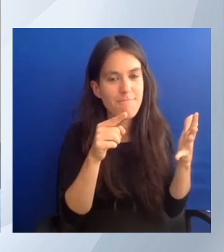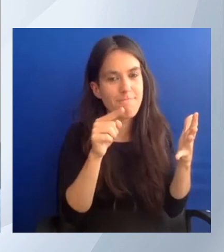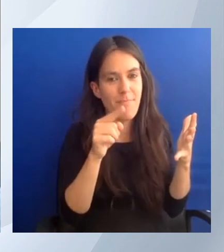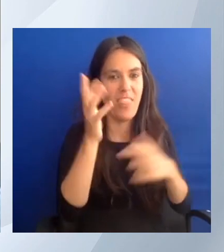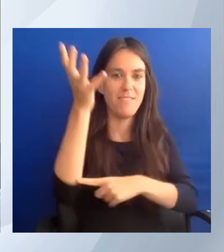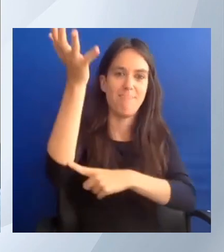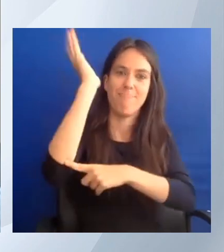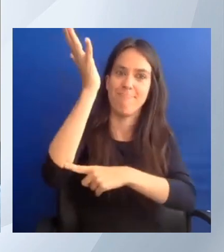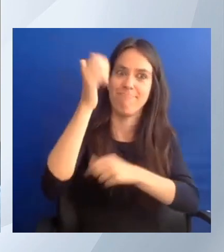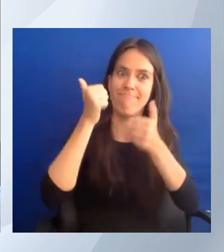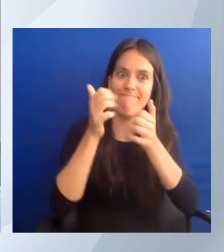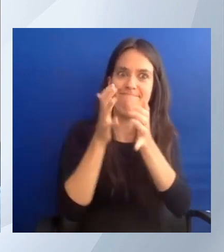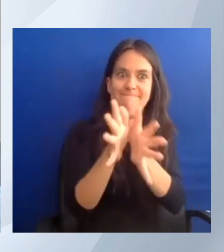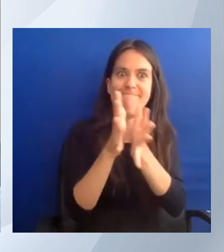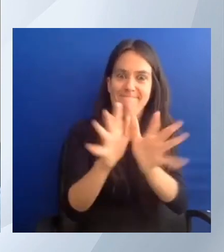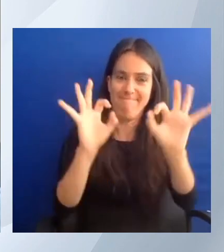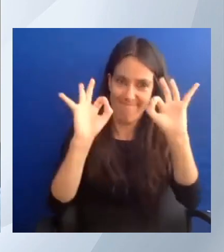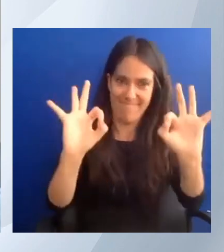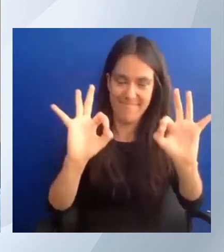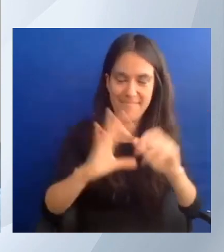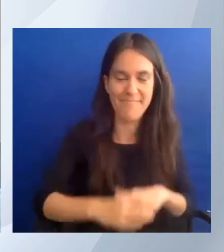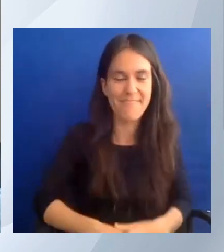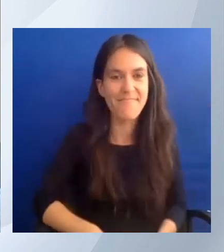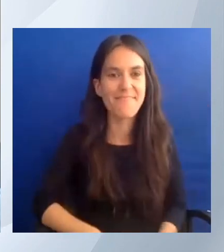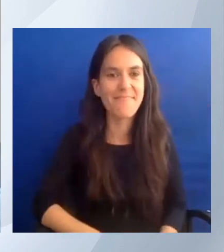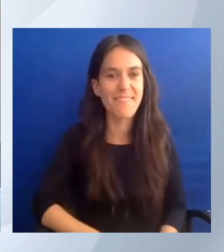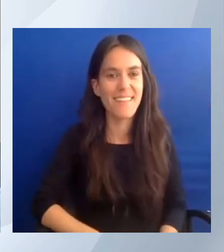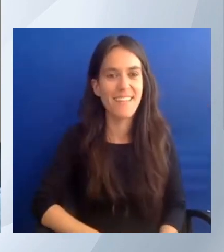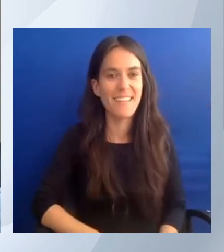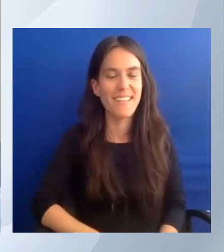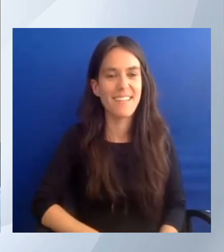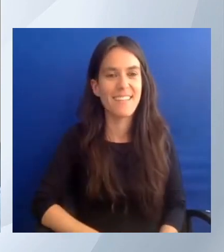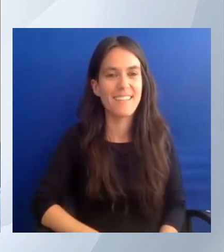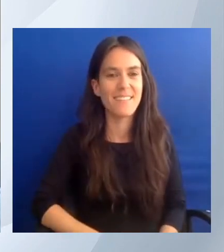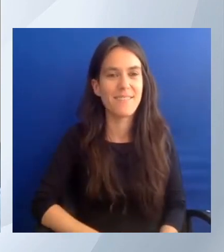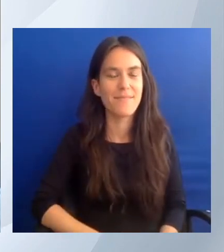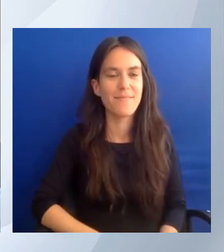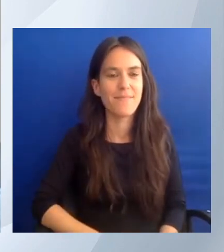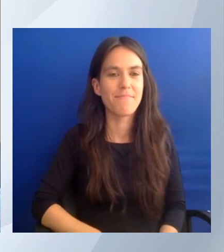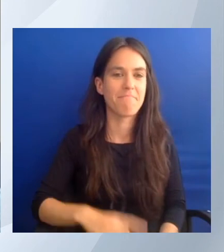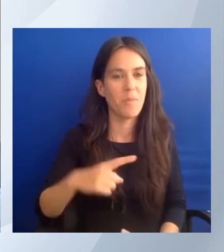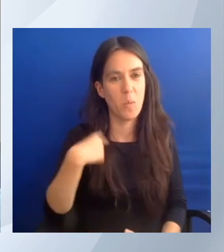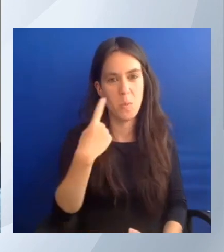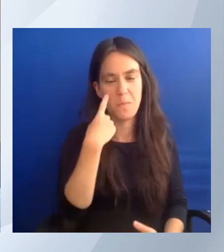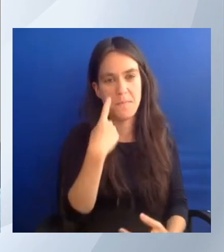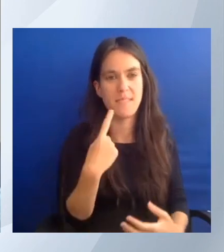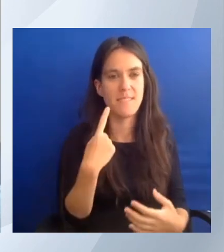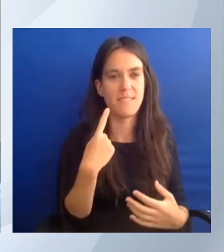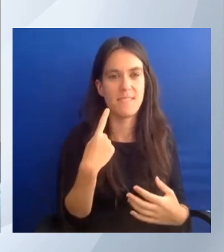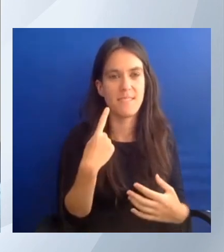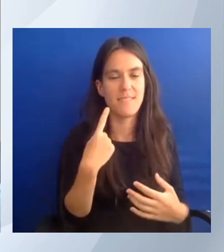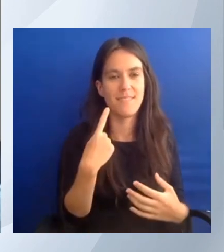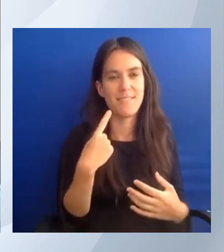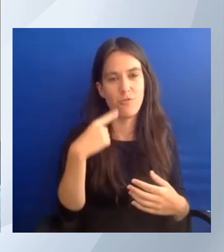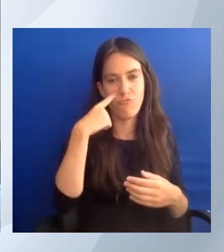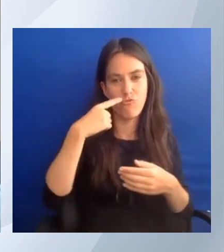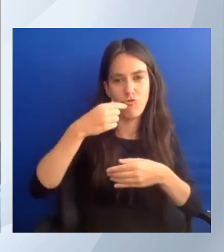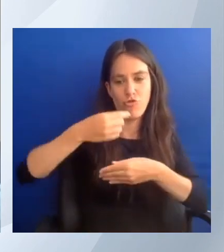amazing session. We will try and share some links in the chat as